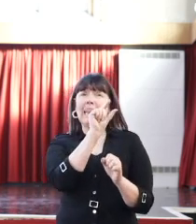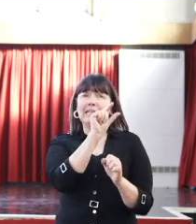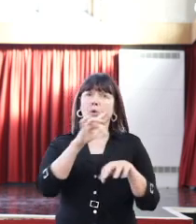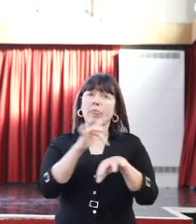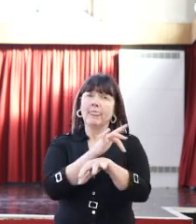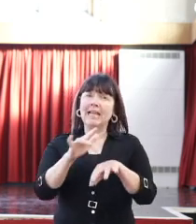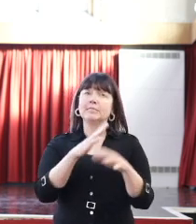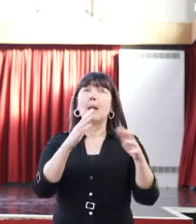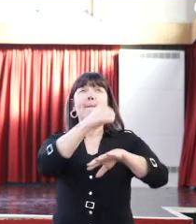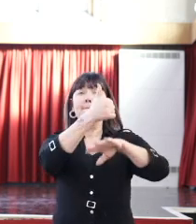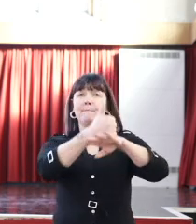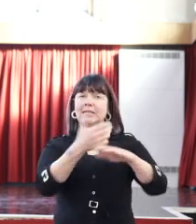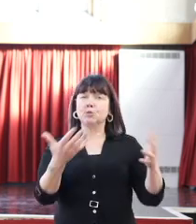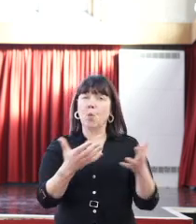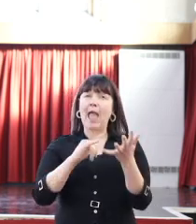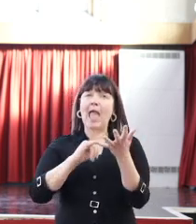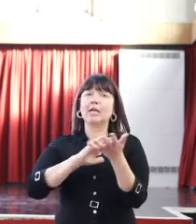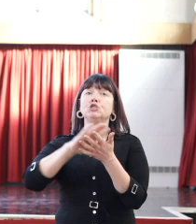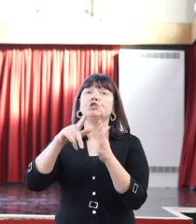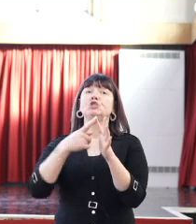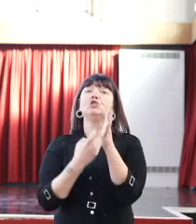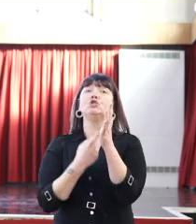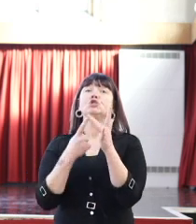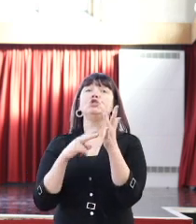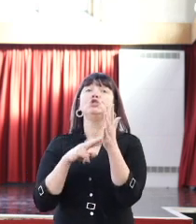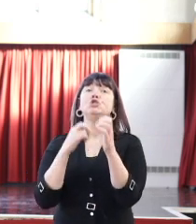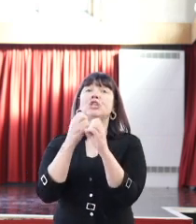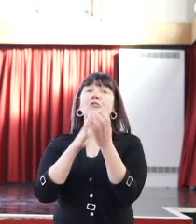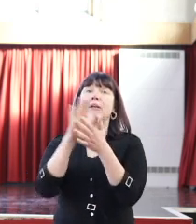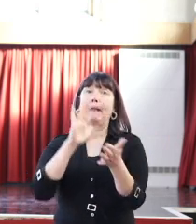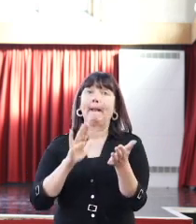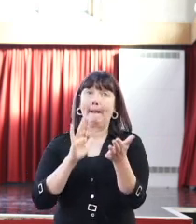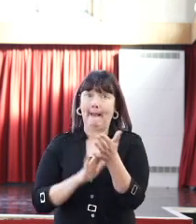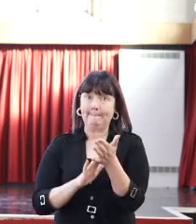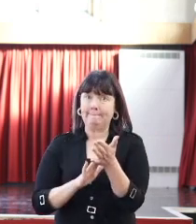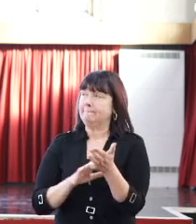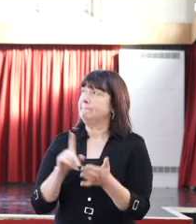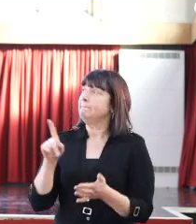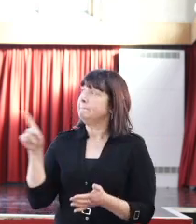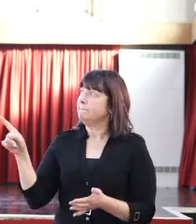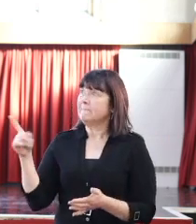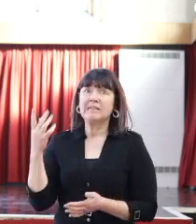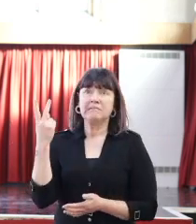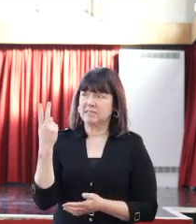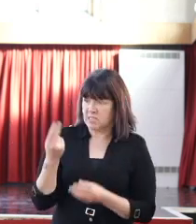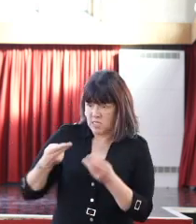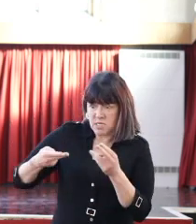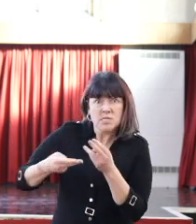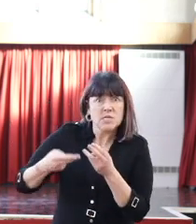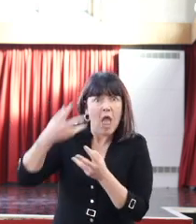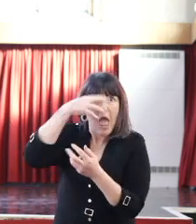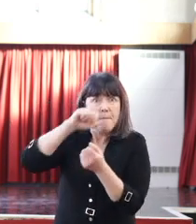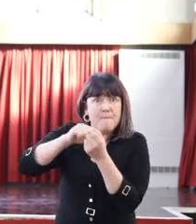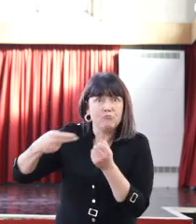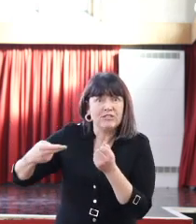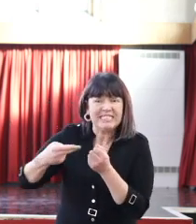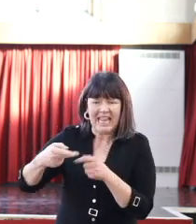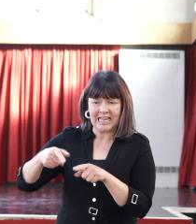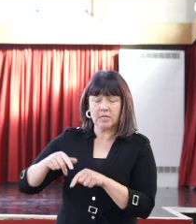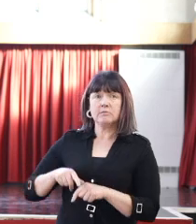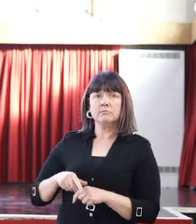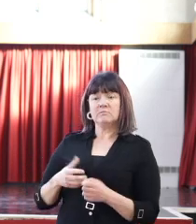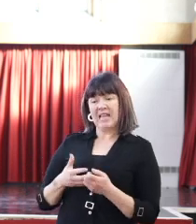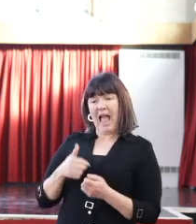fingers crossed. I'll be a bit lost if it doesn't, to be honest. I've got a memory stick. Don't really know how to use it, but if anyone